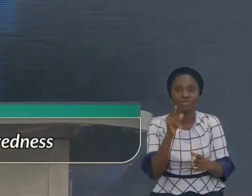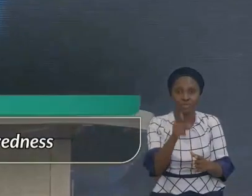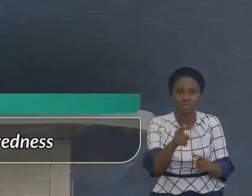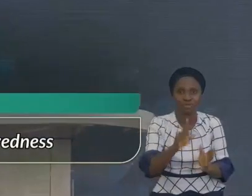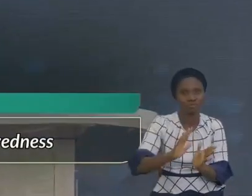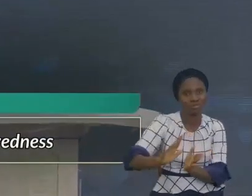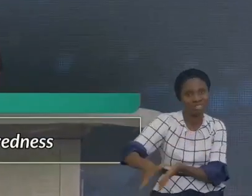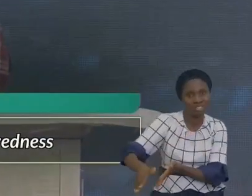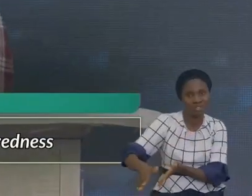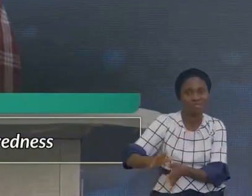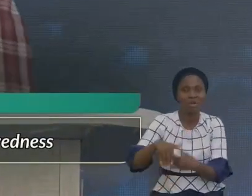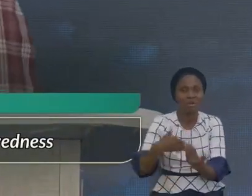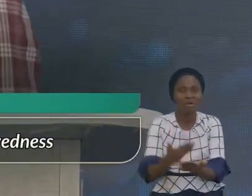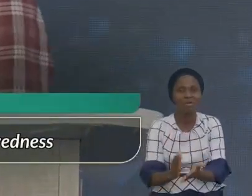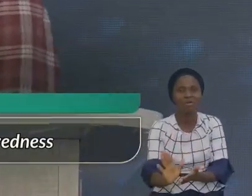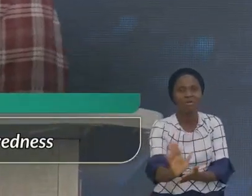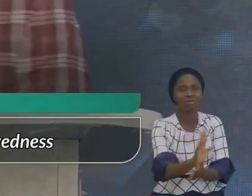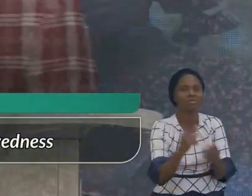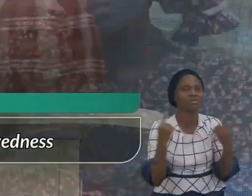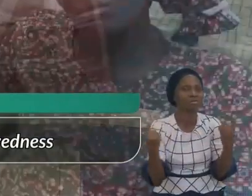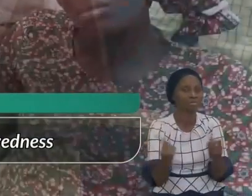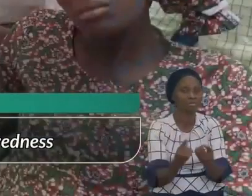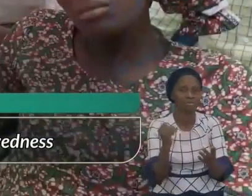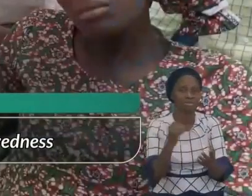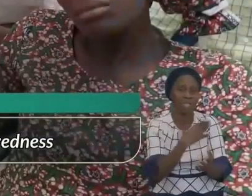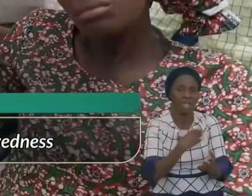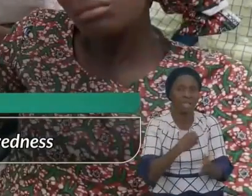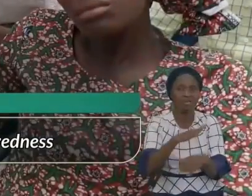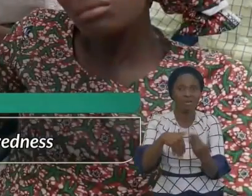self-centeredness behind.